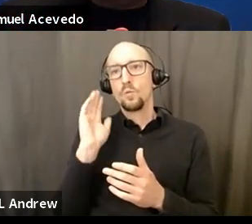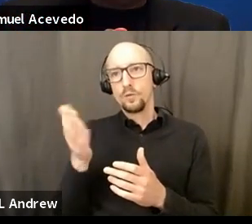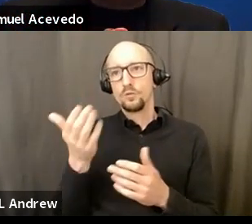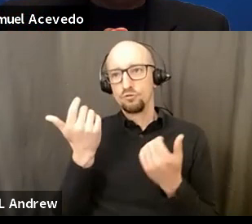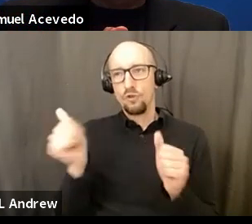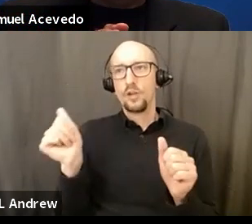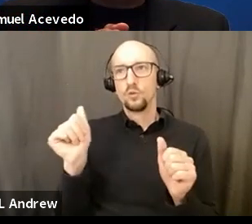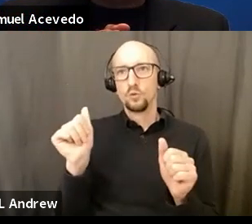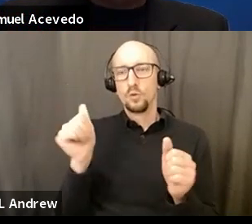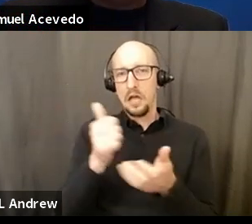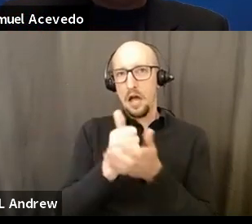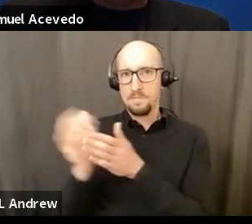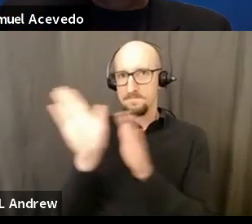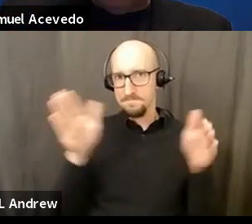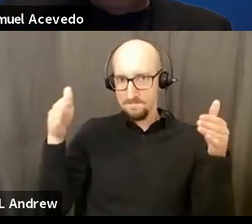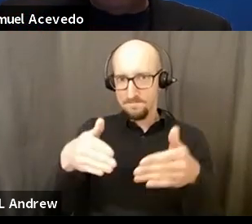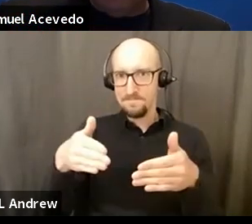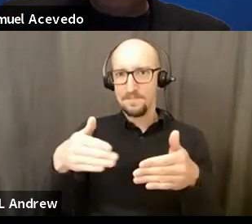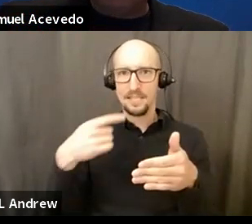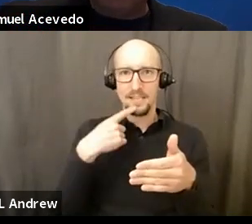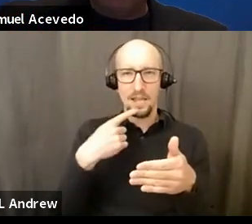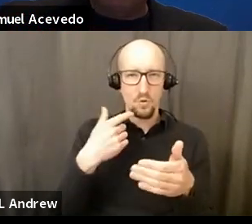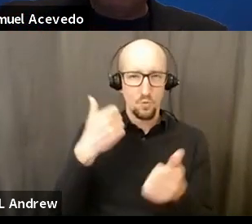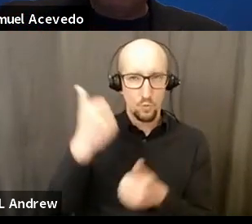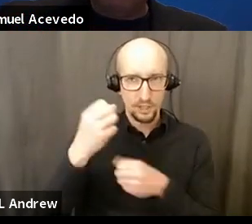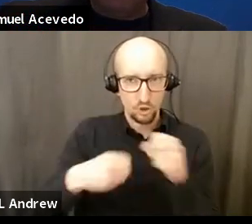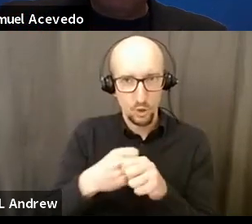So I strongly suggest